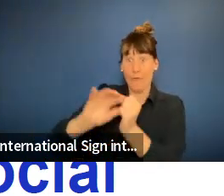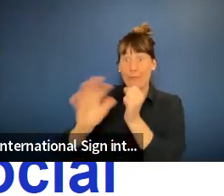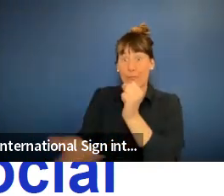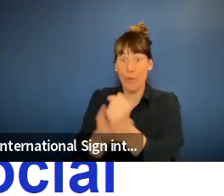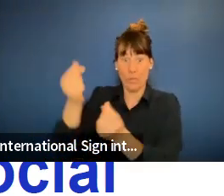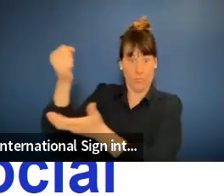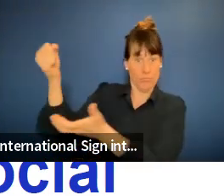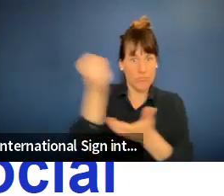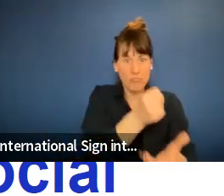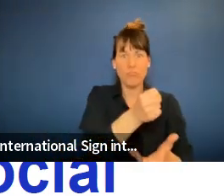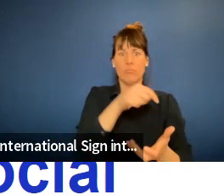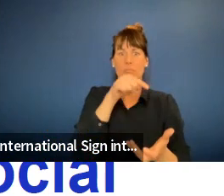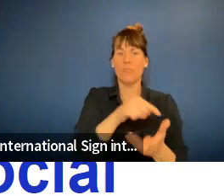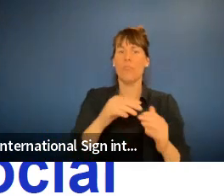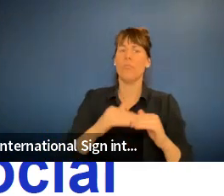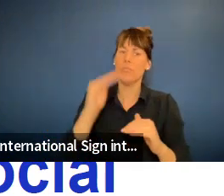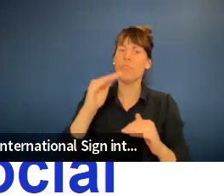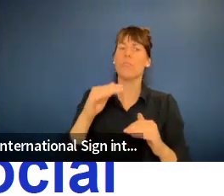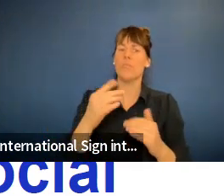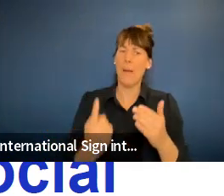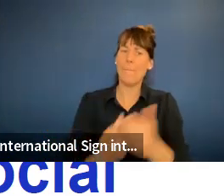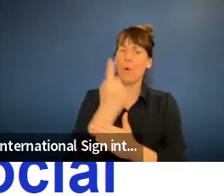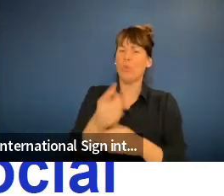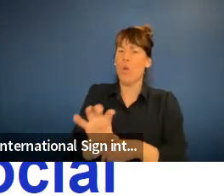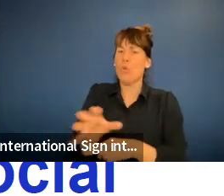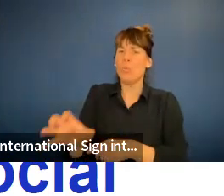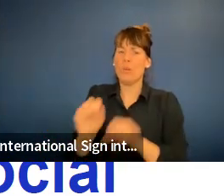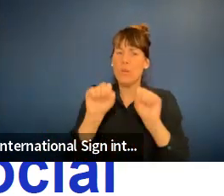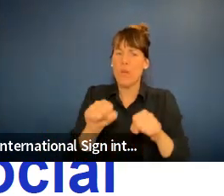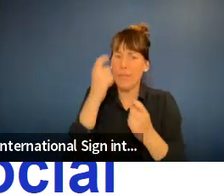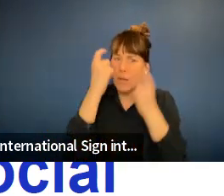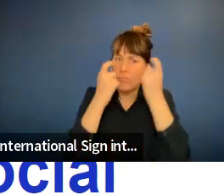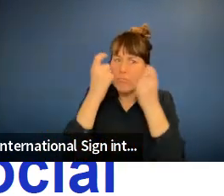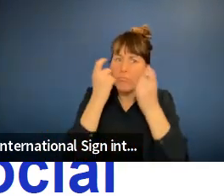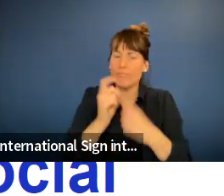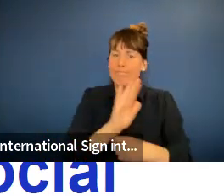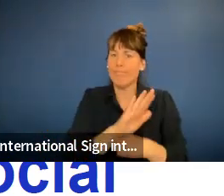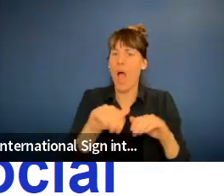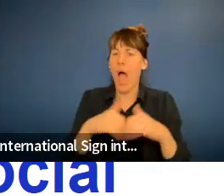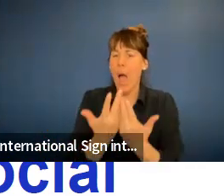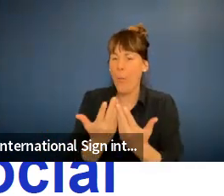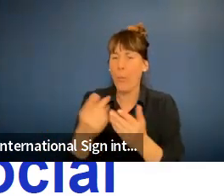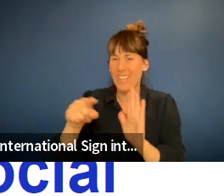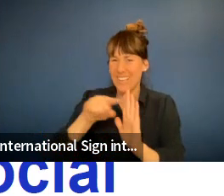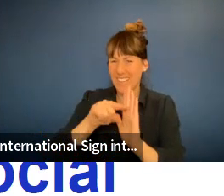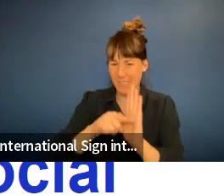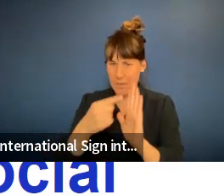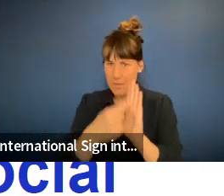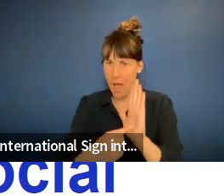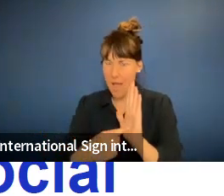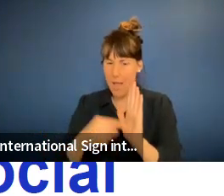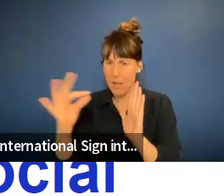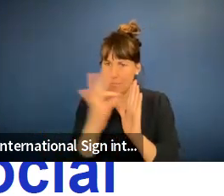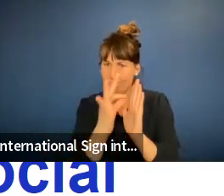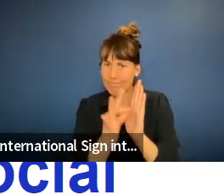disabilities are much more likely to be working in the informal sector. So providing options for people who are not working or in the informal